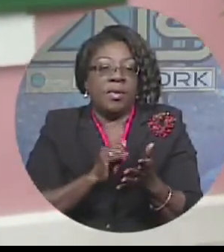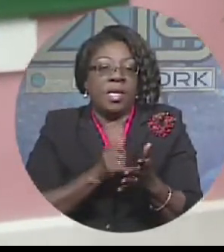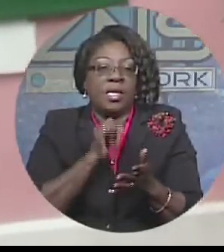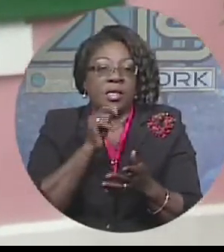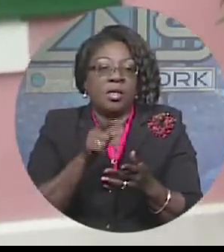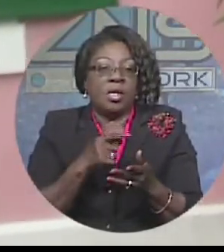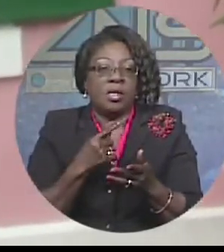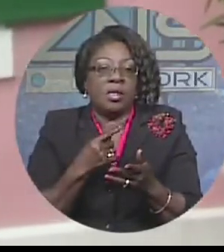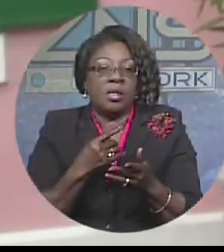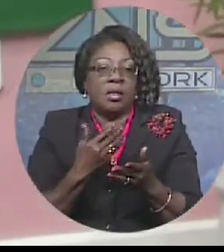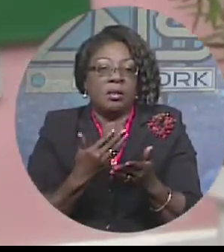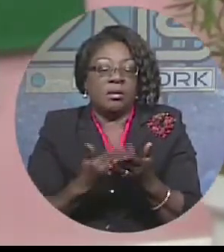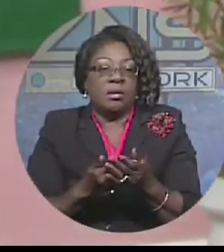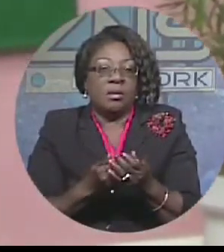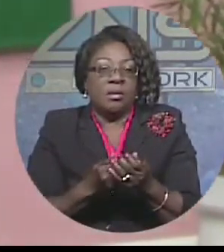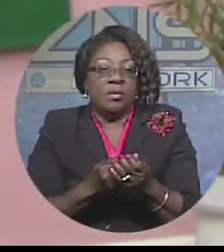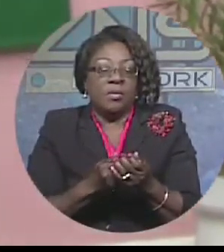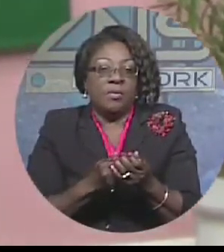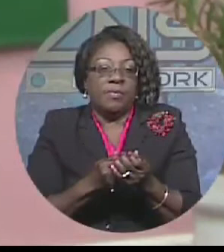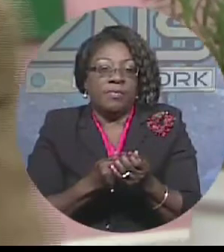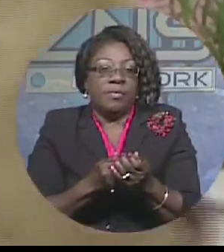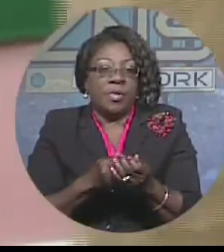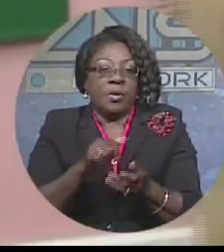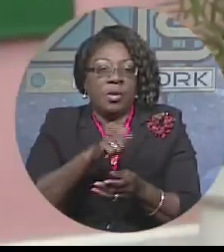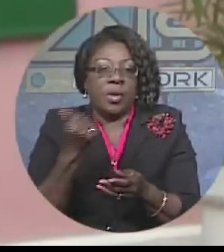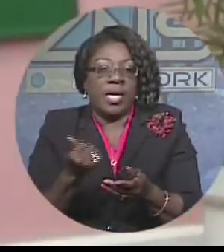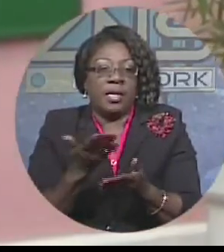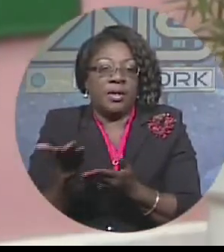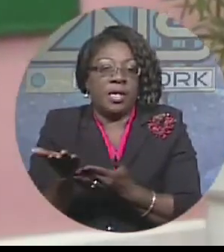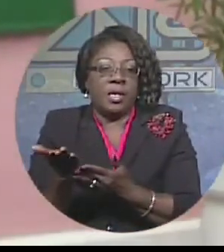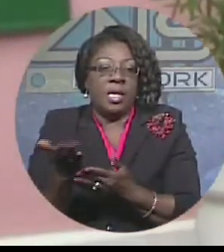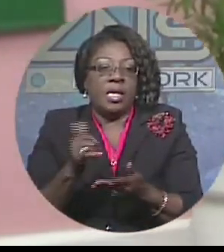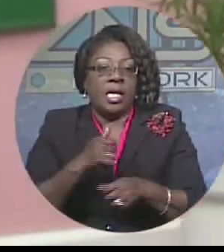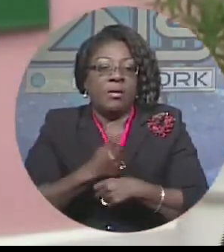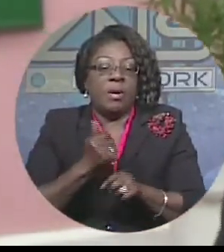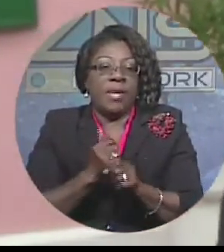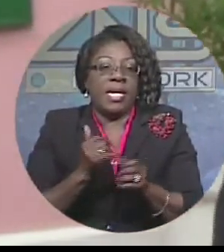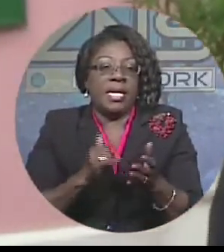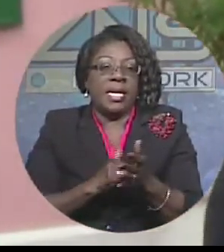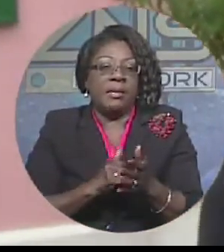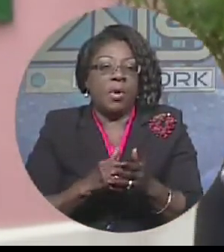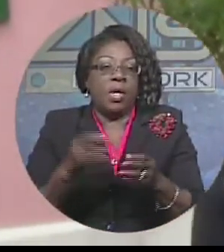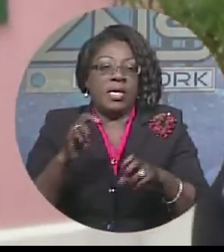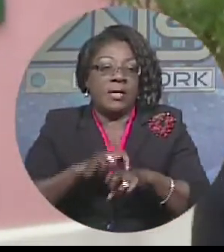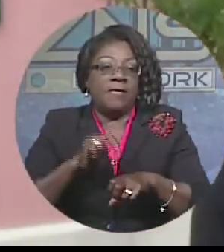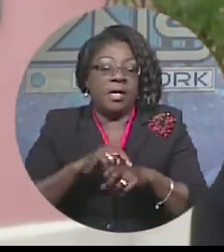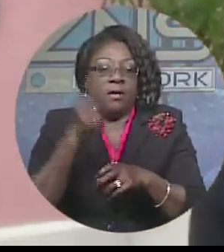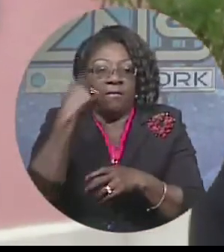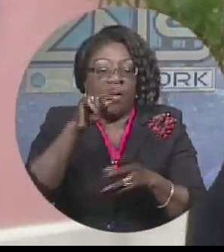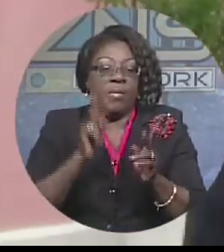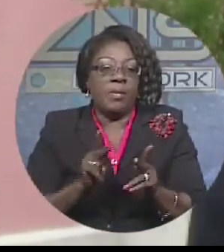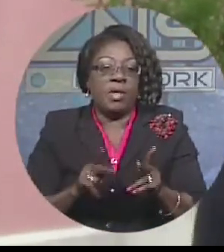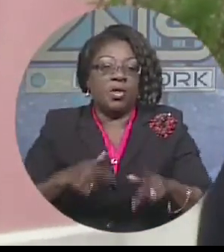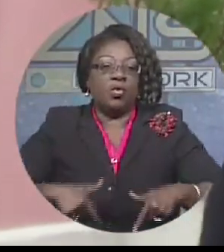It would be counterproductive for the government to do anything that would make it more difficult for people to